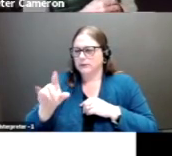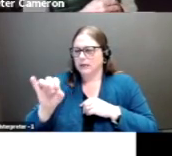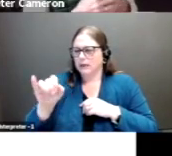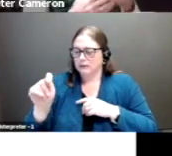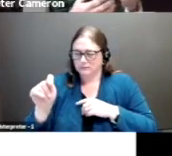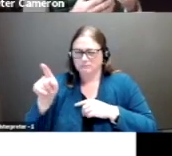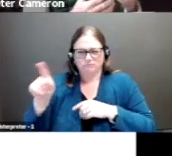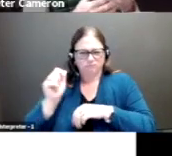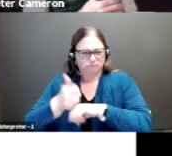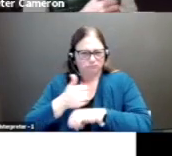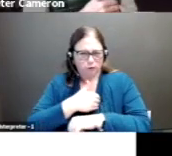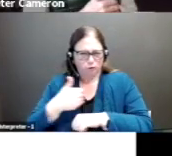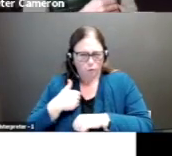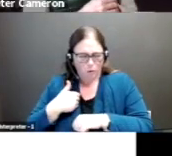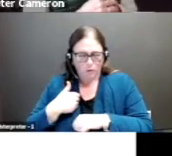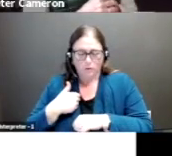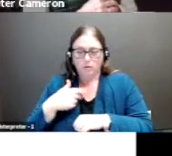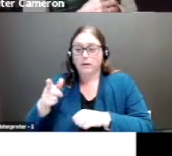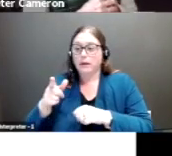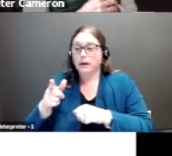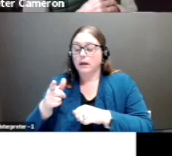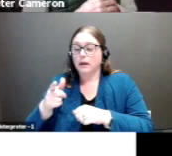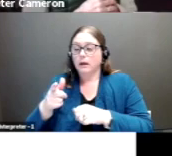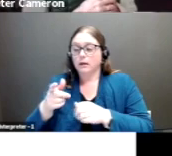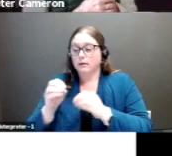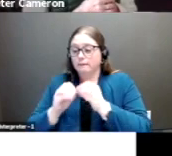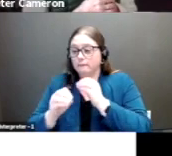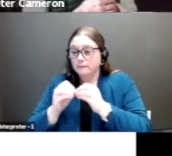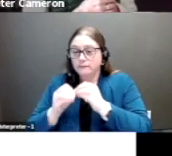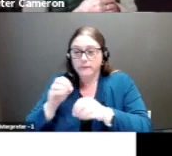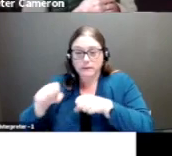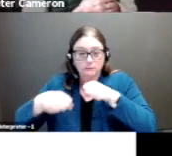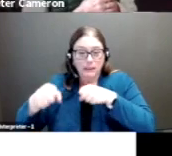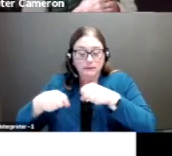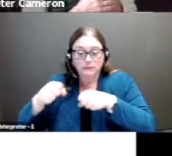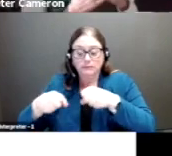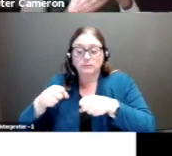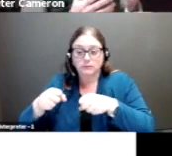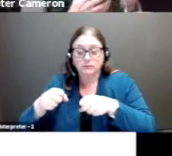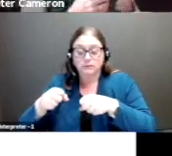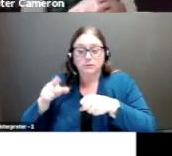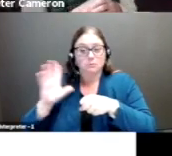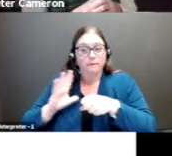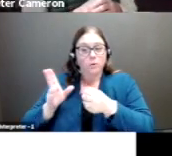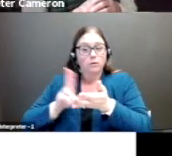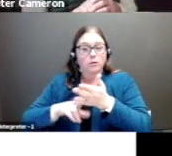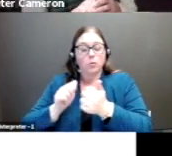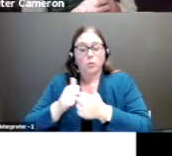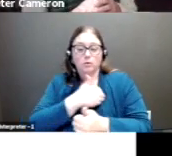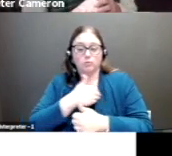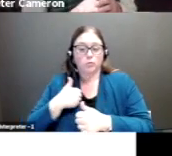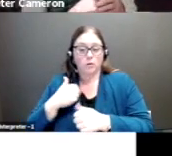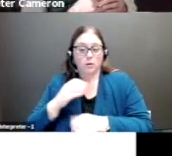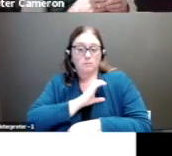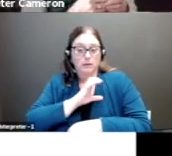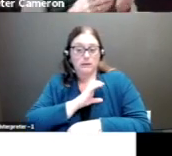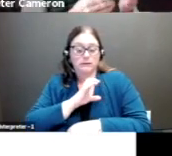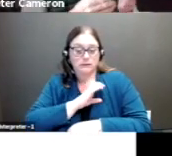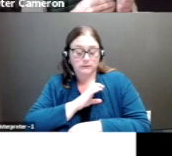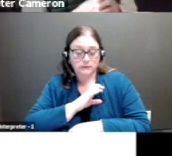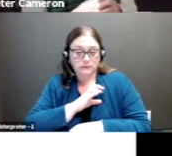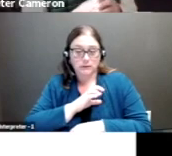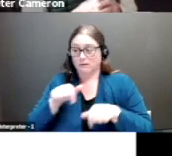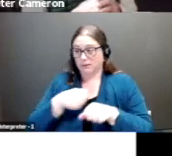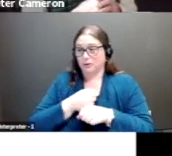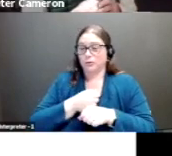bikes. They actually had the contract for the Toronto Police Service for their bikes. They've done very well this year because of